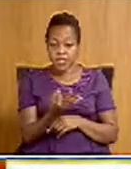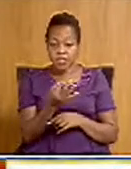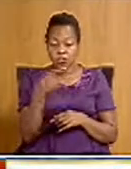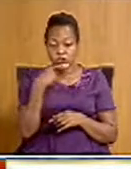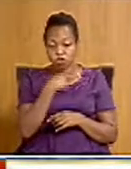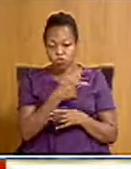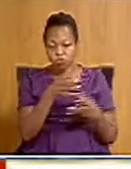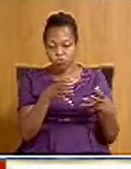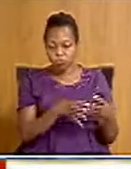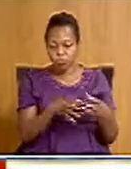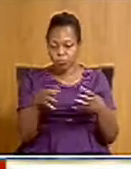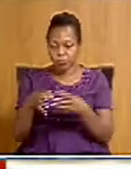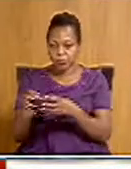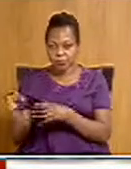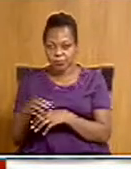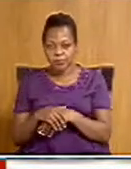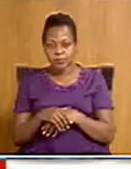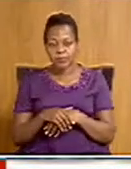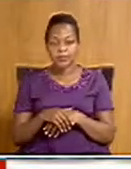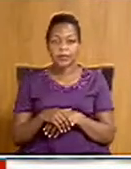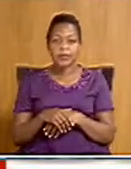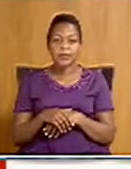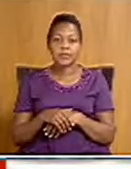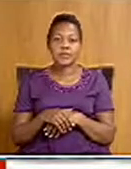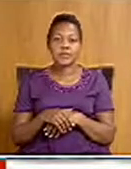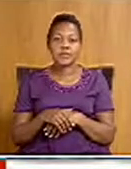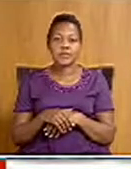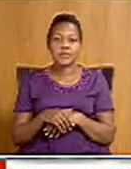classes, the feudalists,